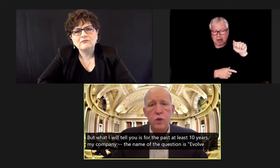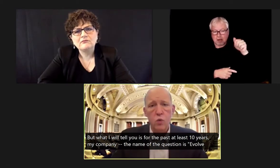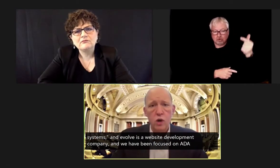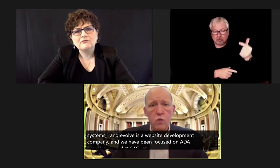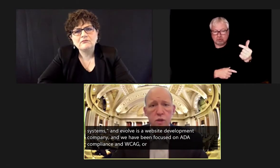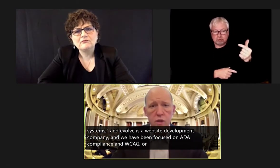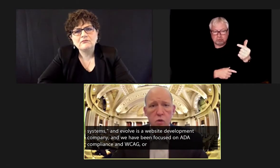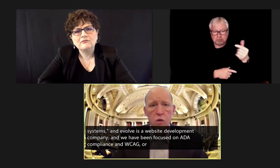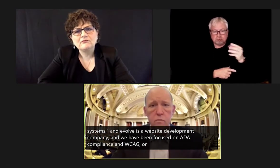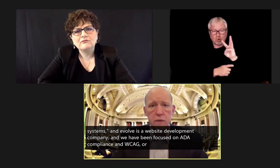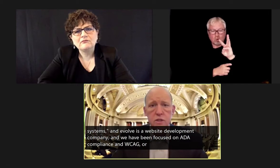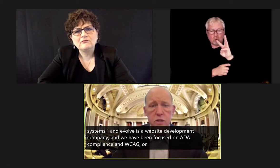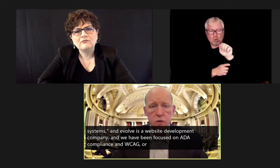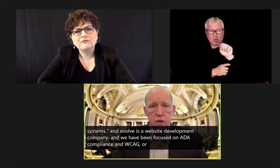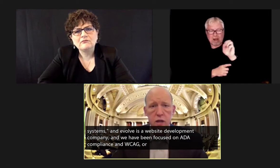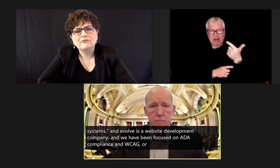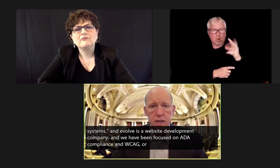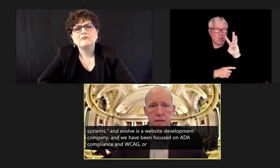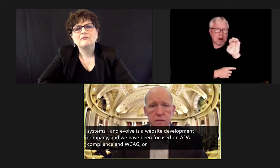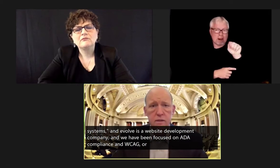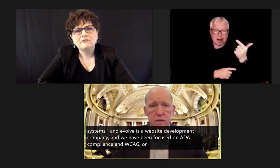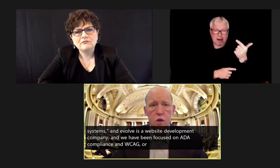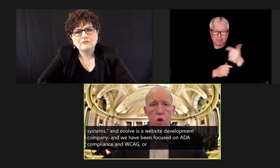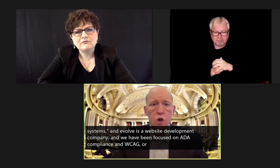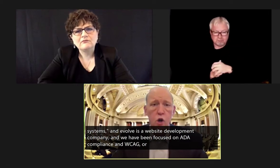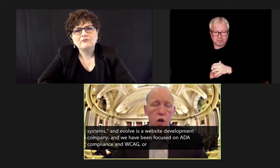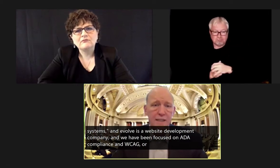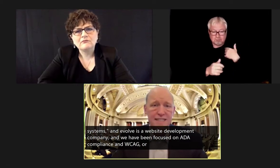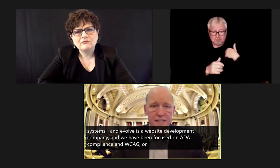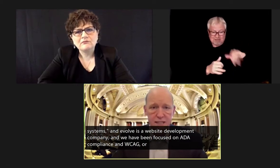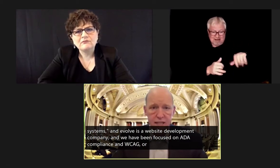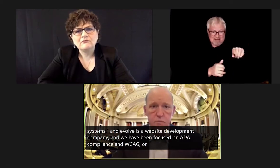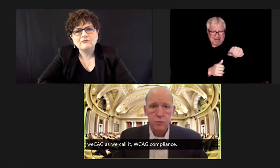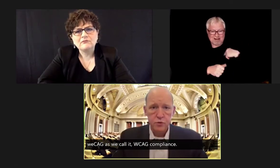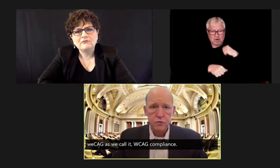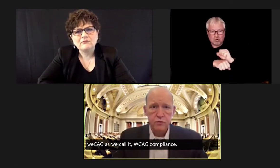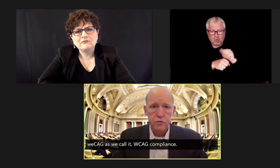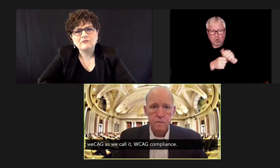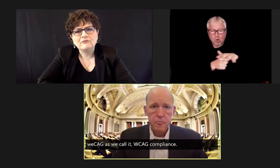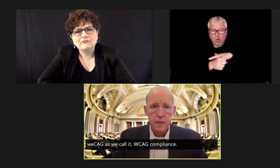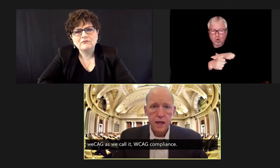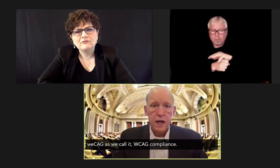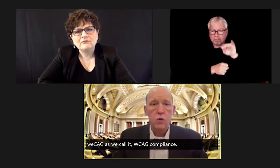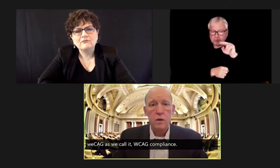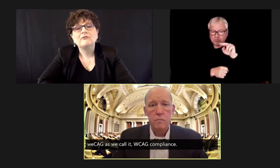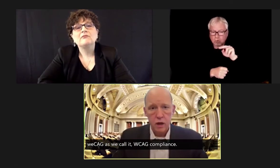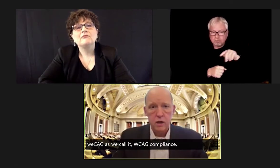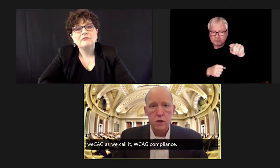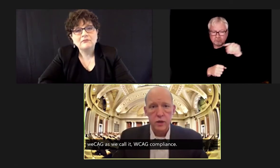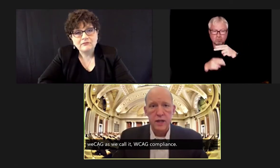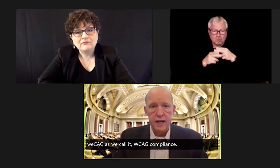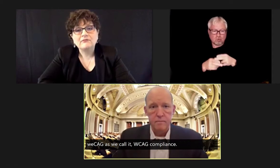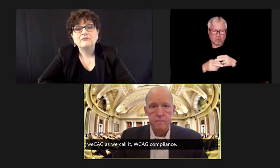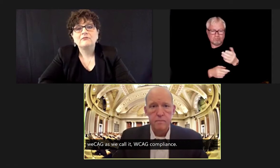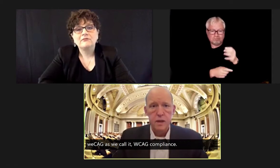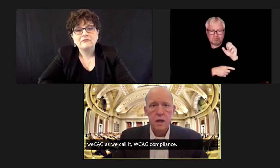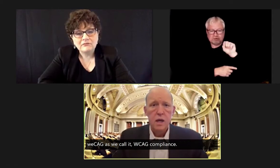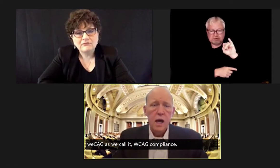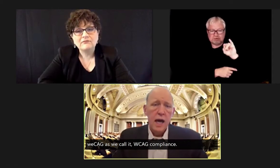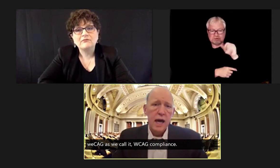compliance. We work with a local Minnesota company called Site Improve, and we're a partner with